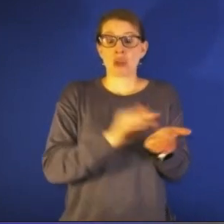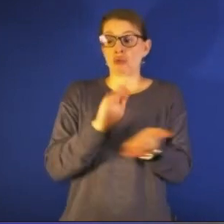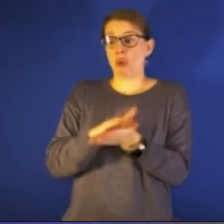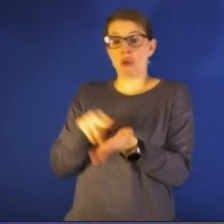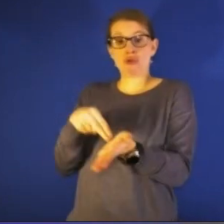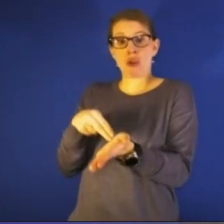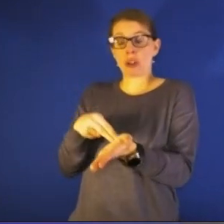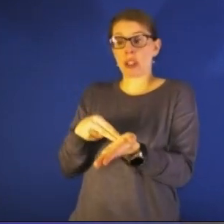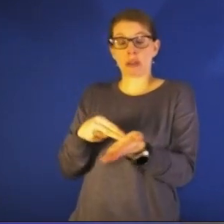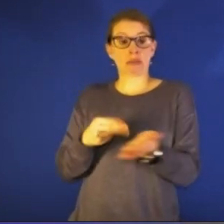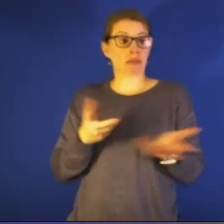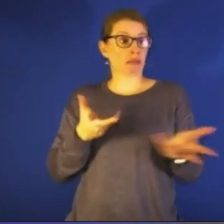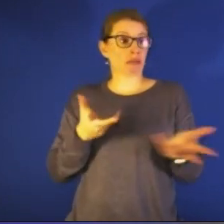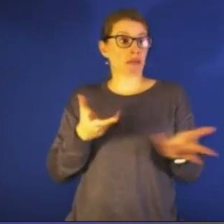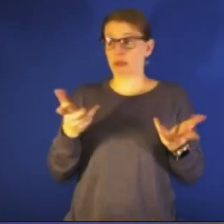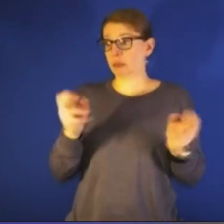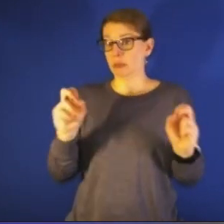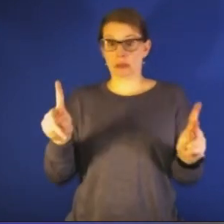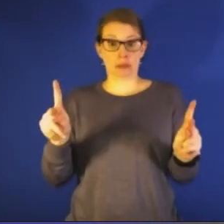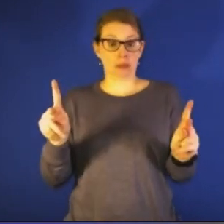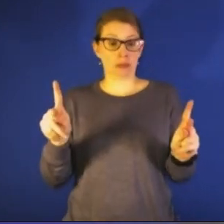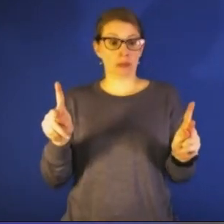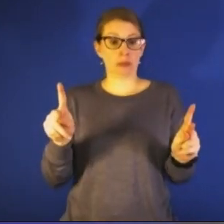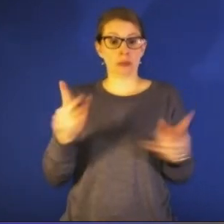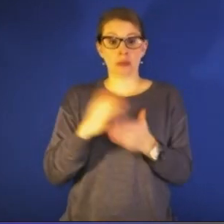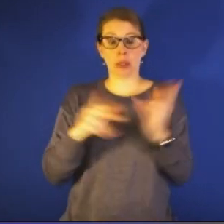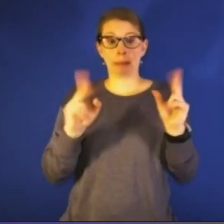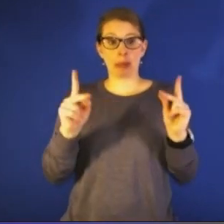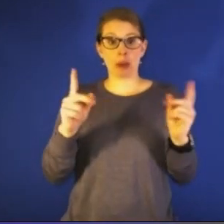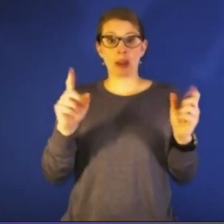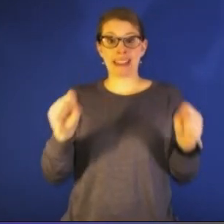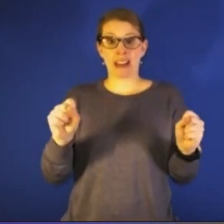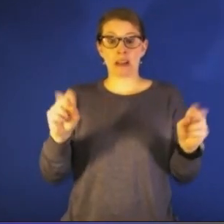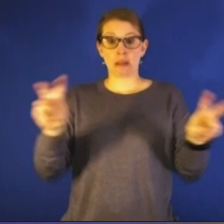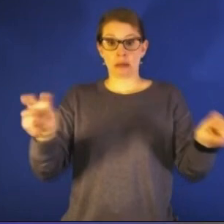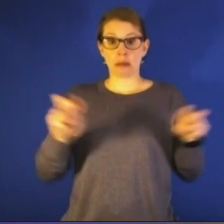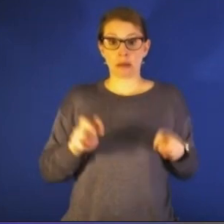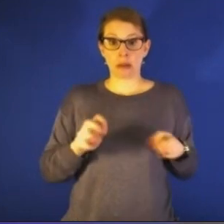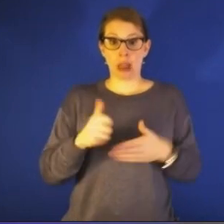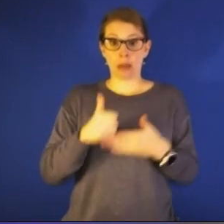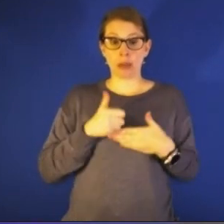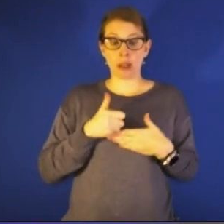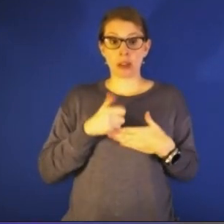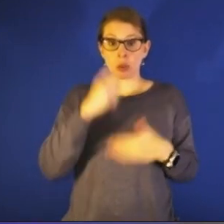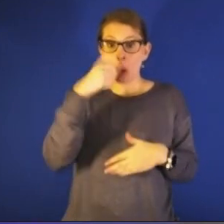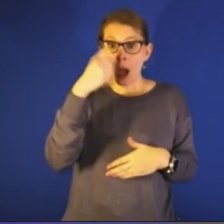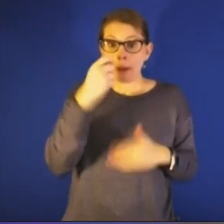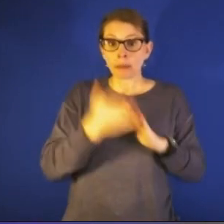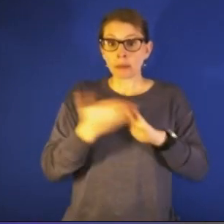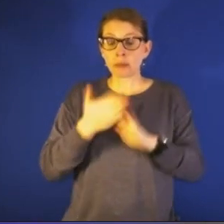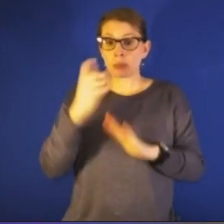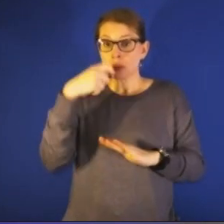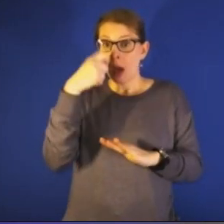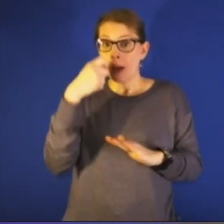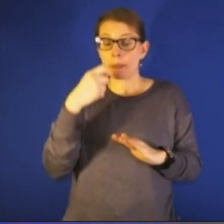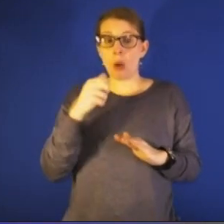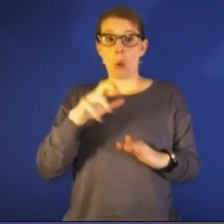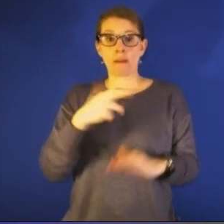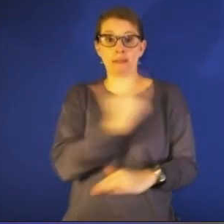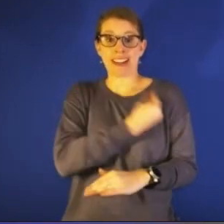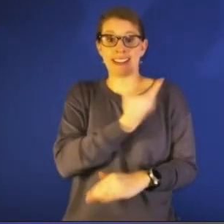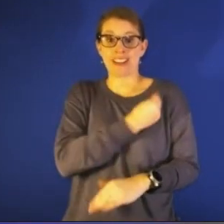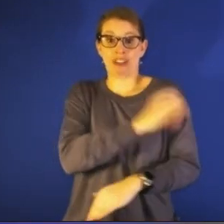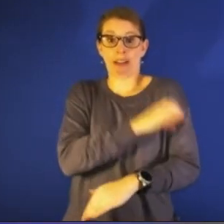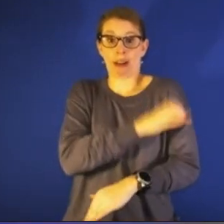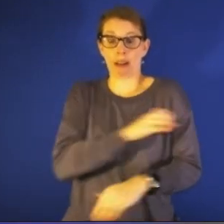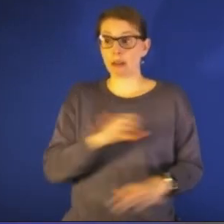conversations and say, okay, folks, are there some people that can come over and help us in a swab, help us run our swab clinic or our vaccination clinic? Are there